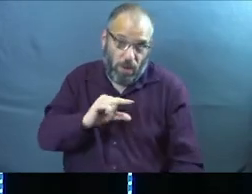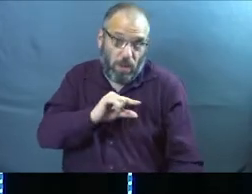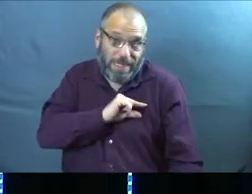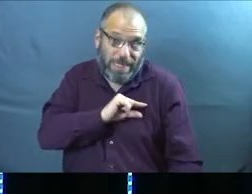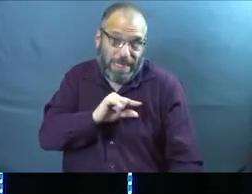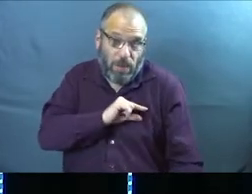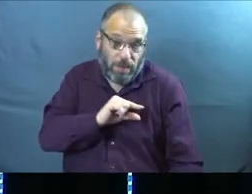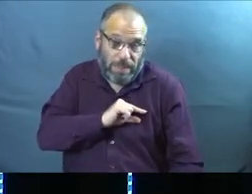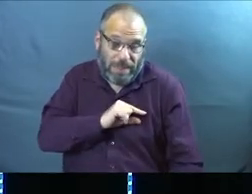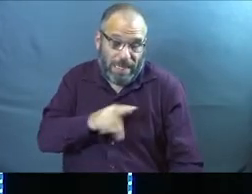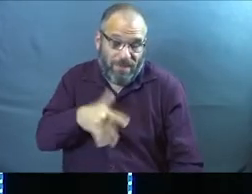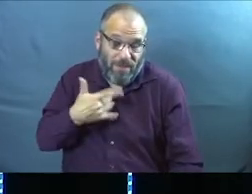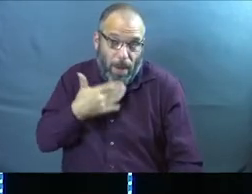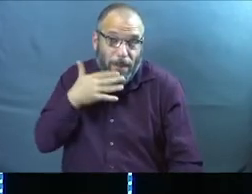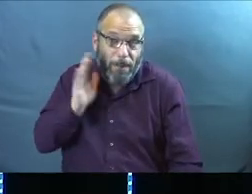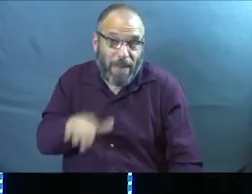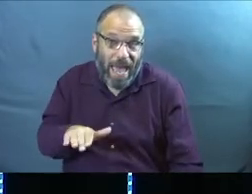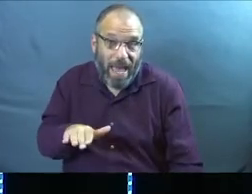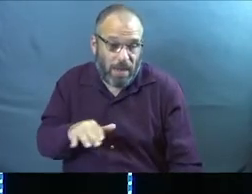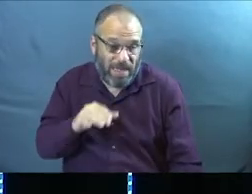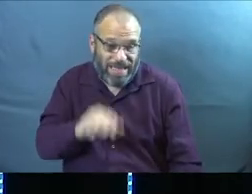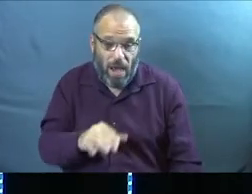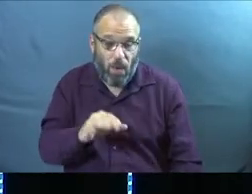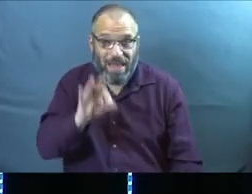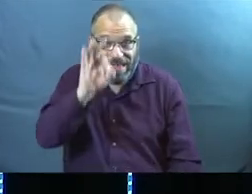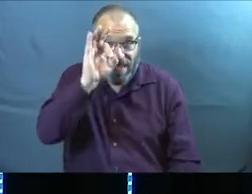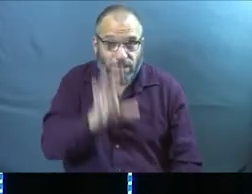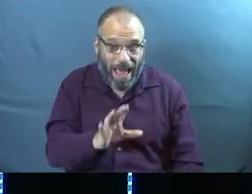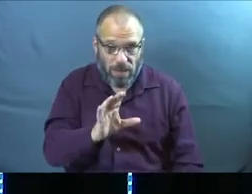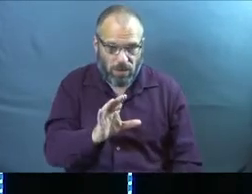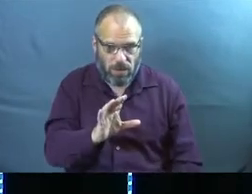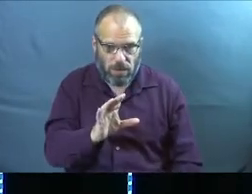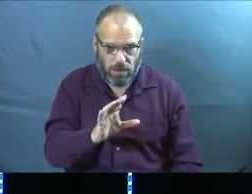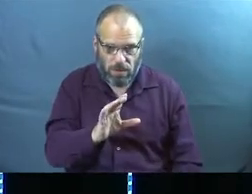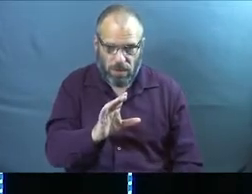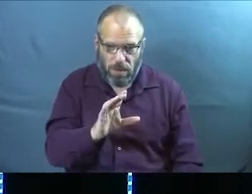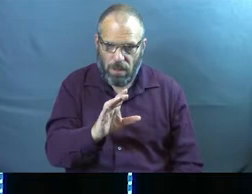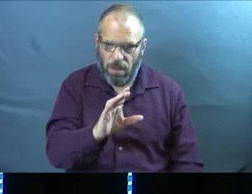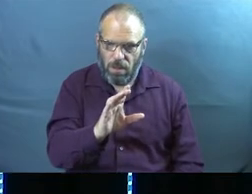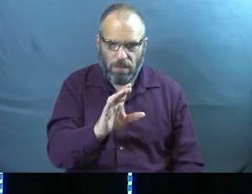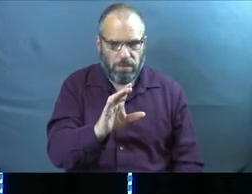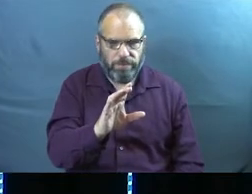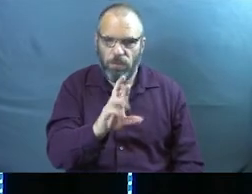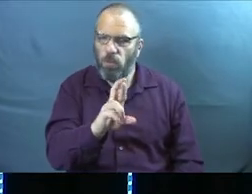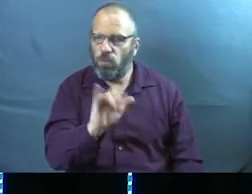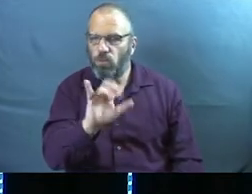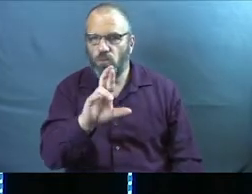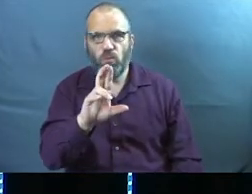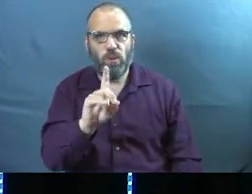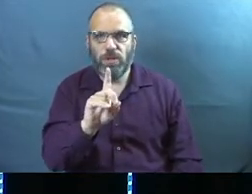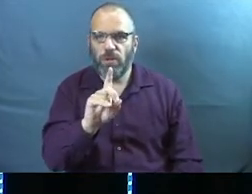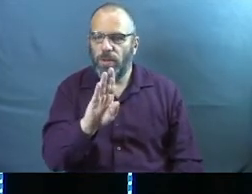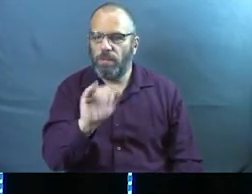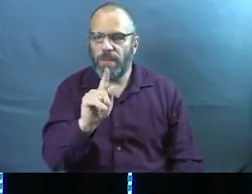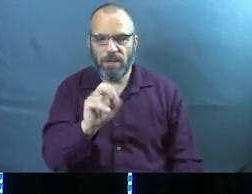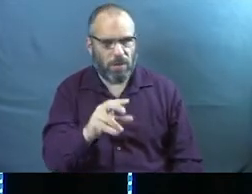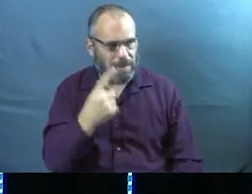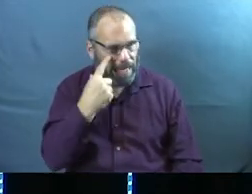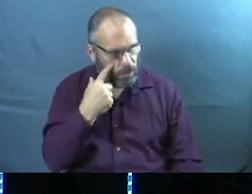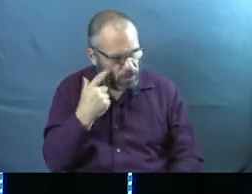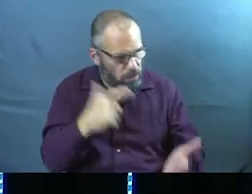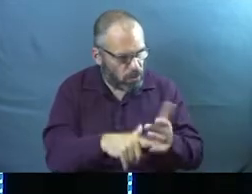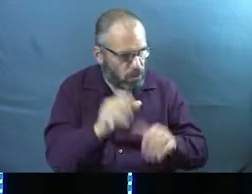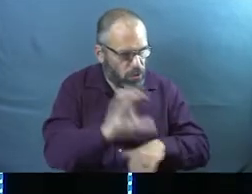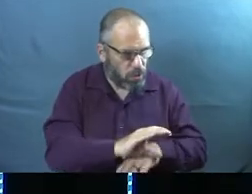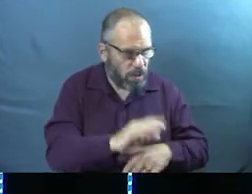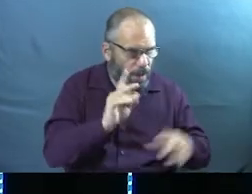bad about what they've done. And this pastor here in the 1600s is like, I see this thing happening in the church where